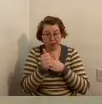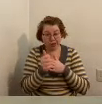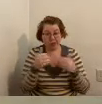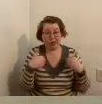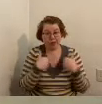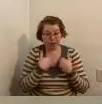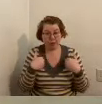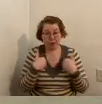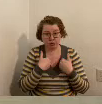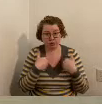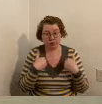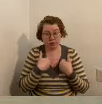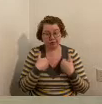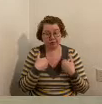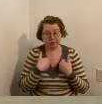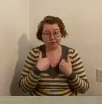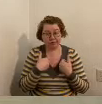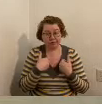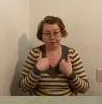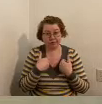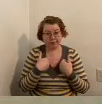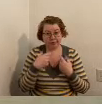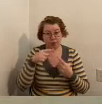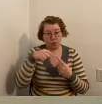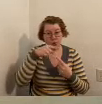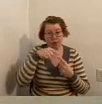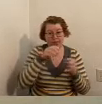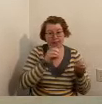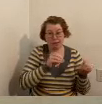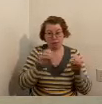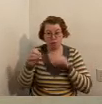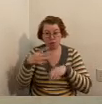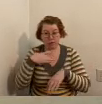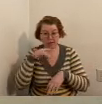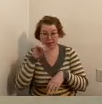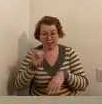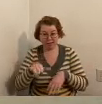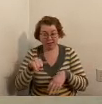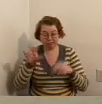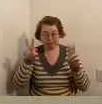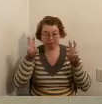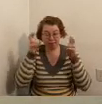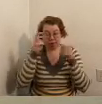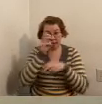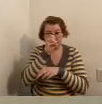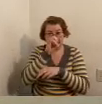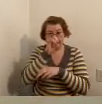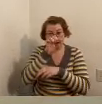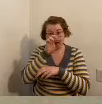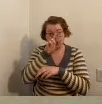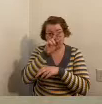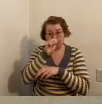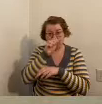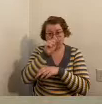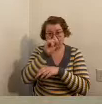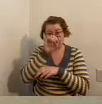the animals. And so when they moved like that, it was called a migration.